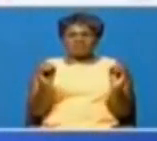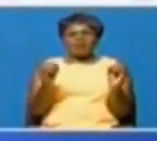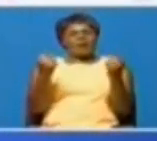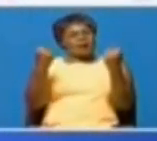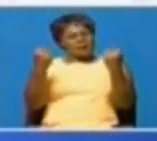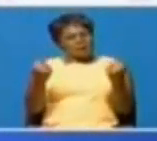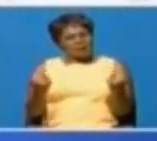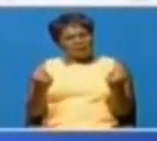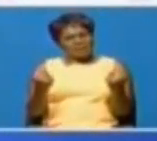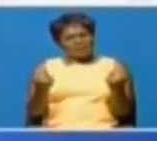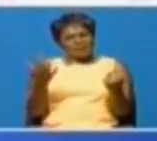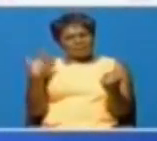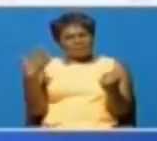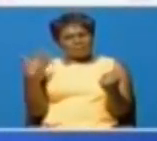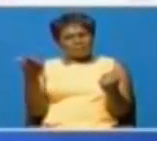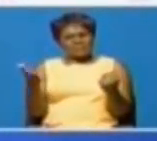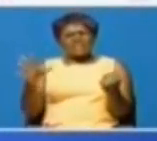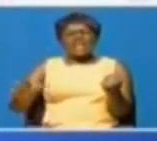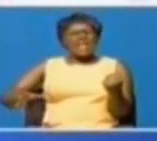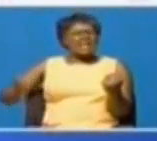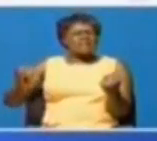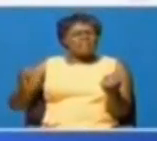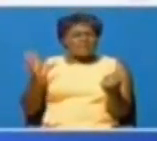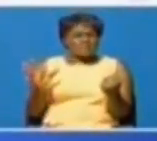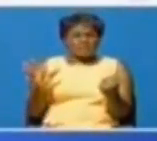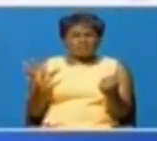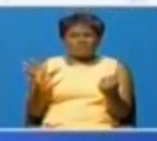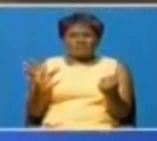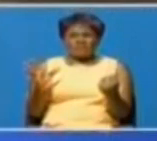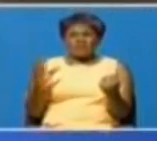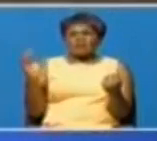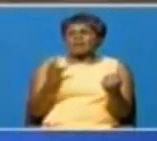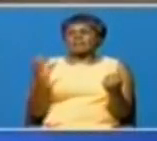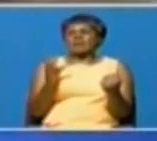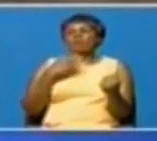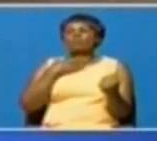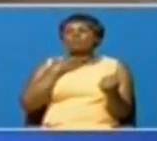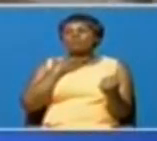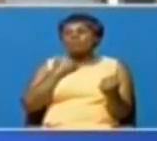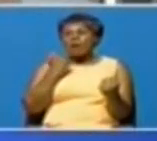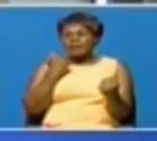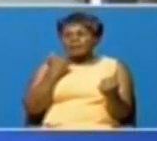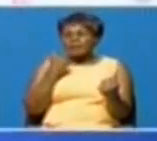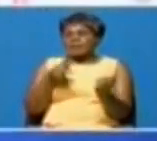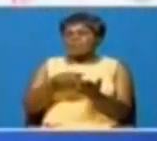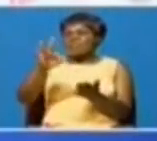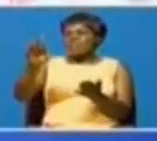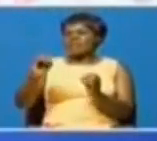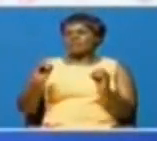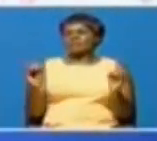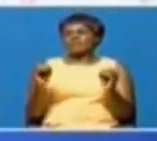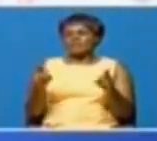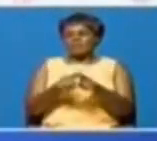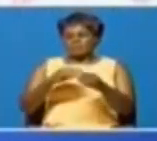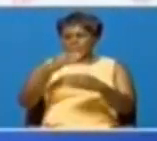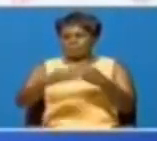ngumu sababu haya makaratasi tunanunua ni bei ghali sana. Na customer hawataki kununua mahindi bei ya 30. Na hata ufungaji wake